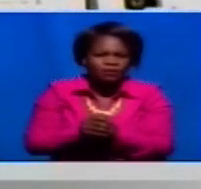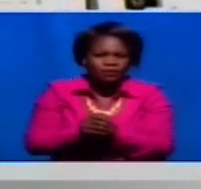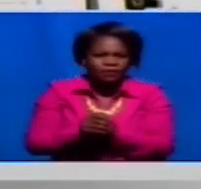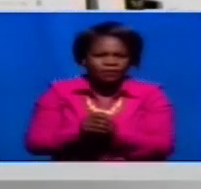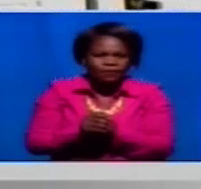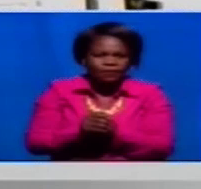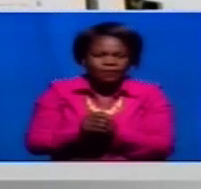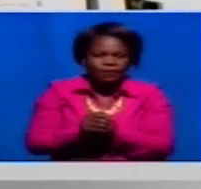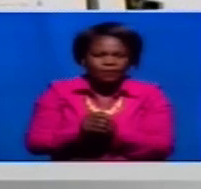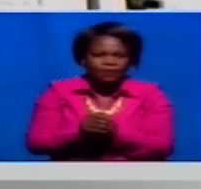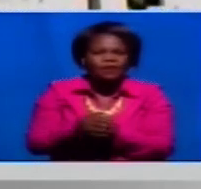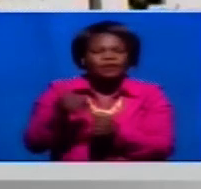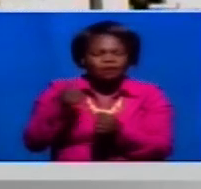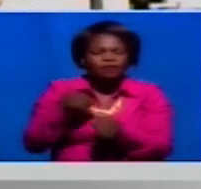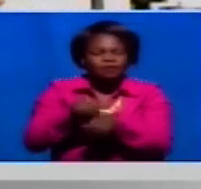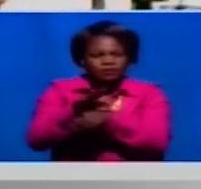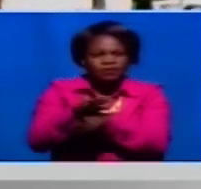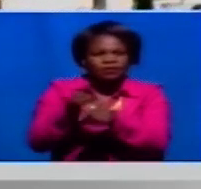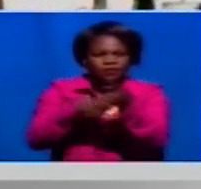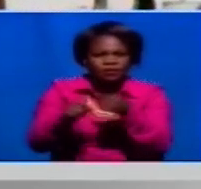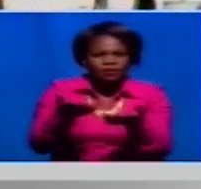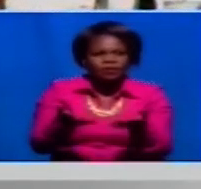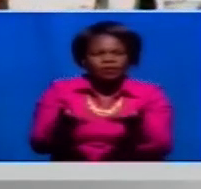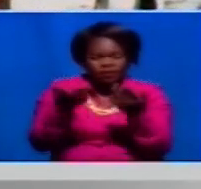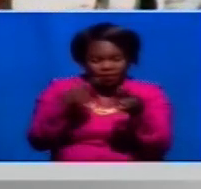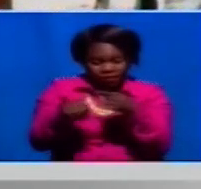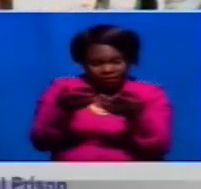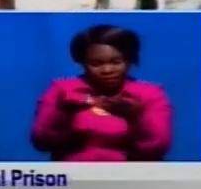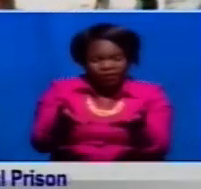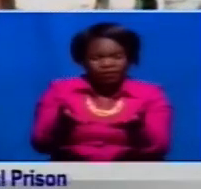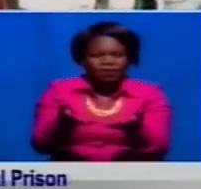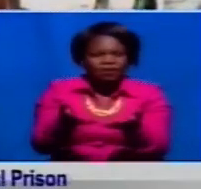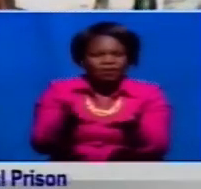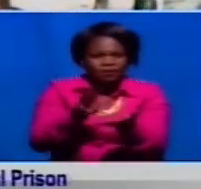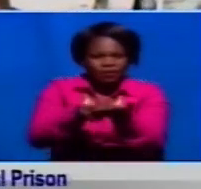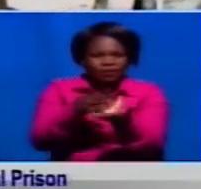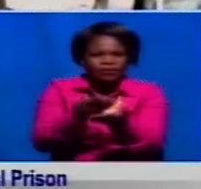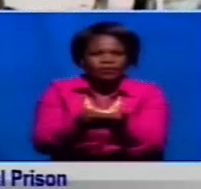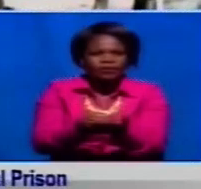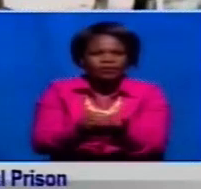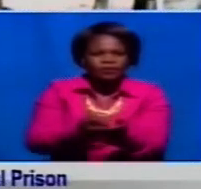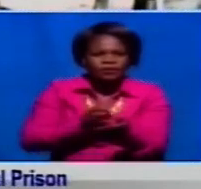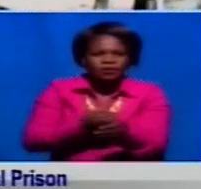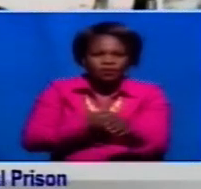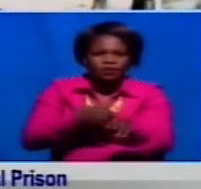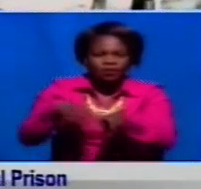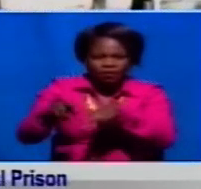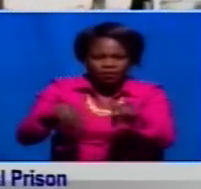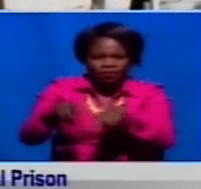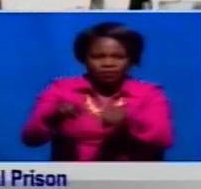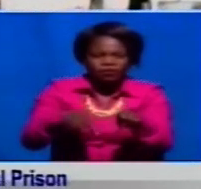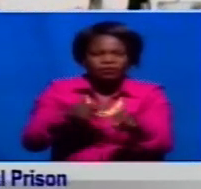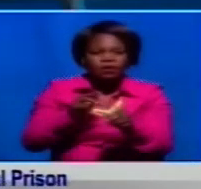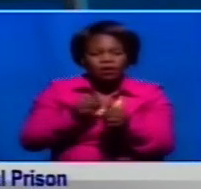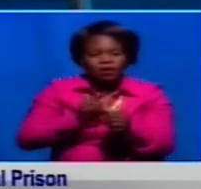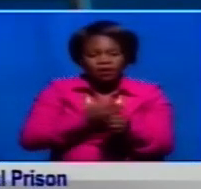couldn't come here in person. So I am here so that we can continue to promote the cordial relations that we enjoy with our brothers